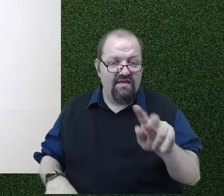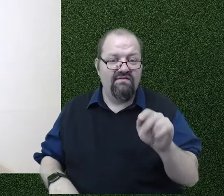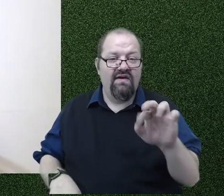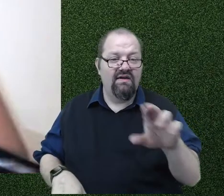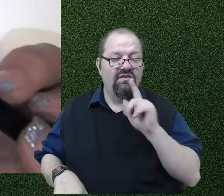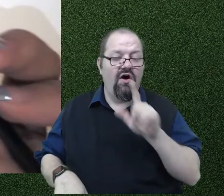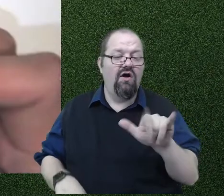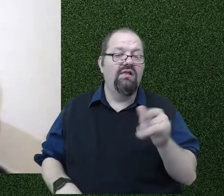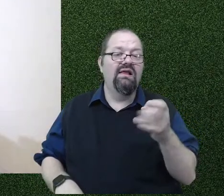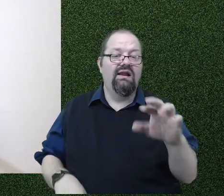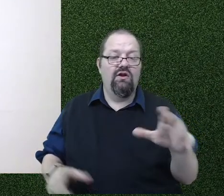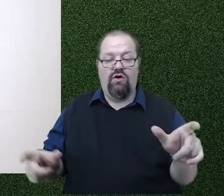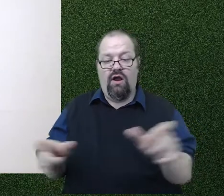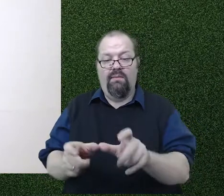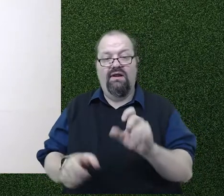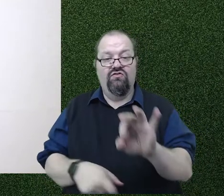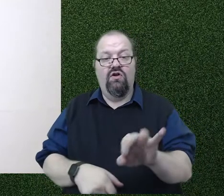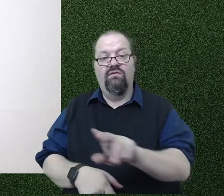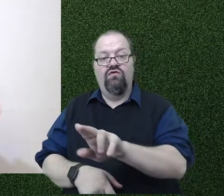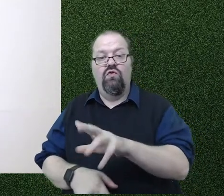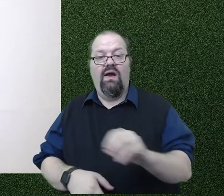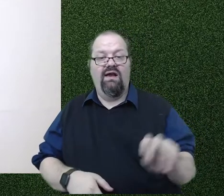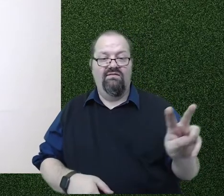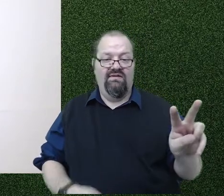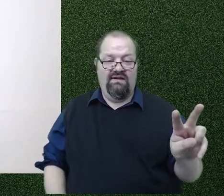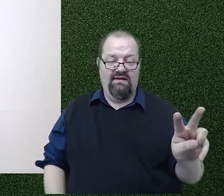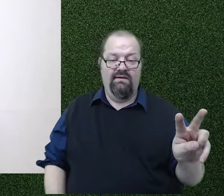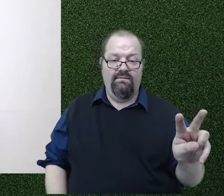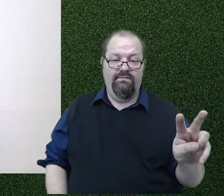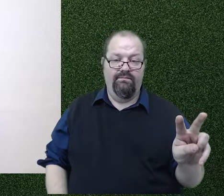linear combinations of u and v.